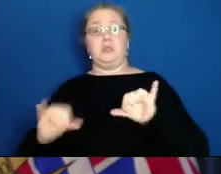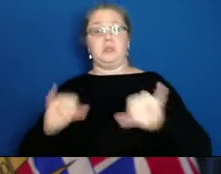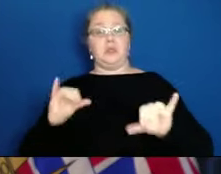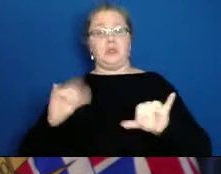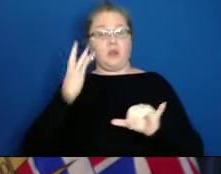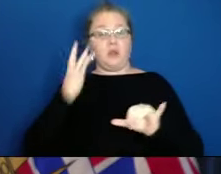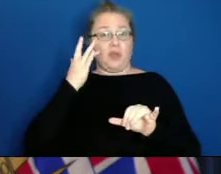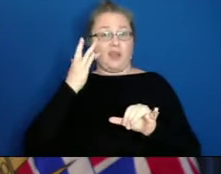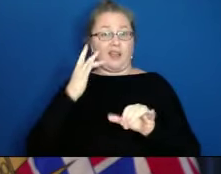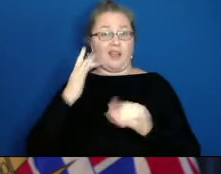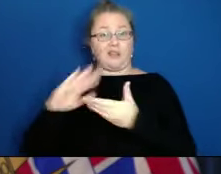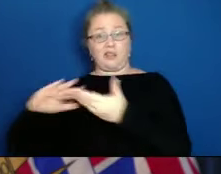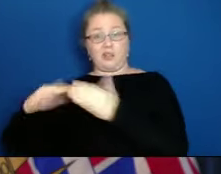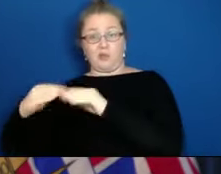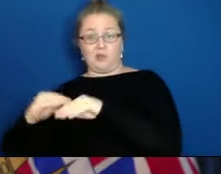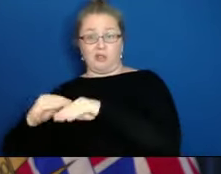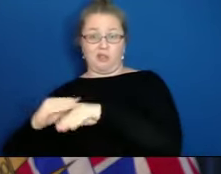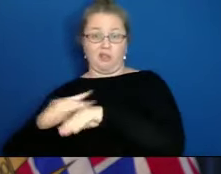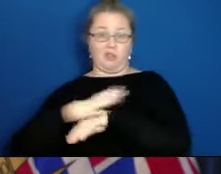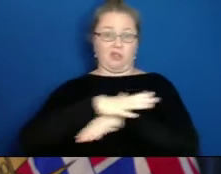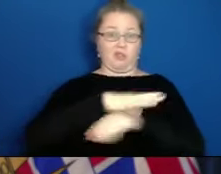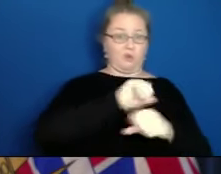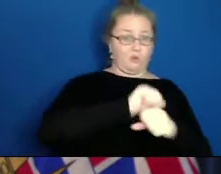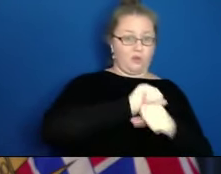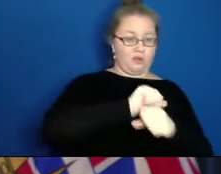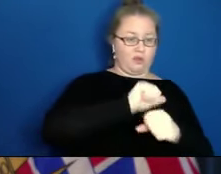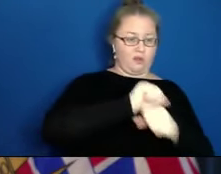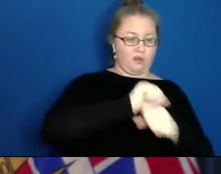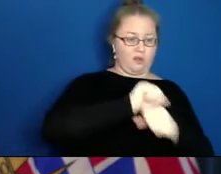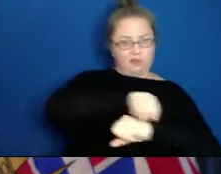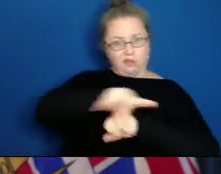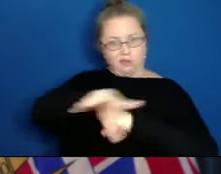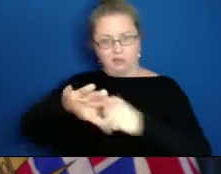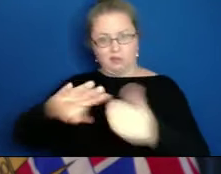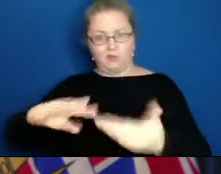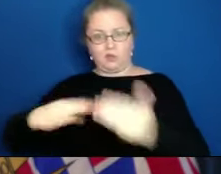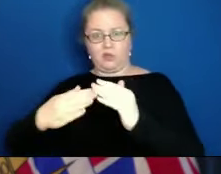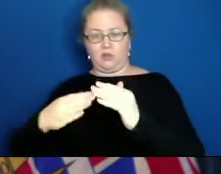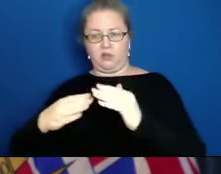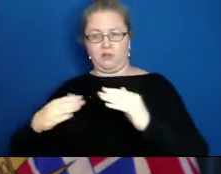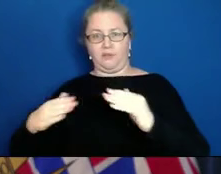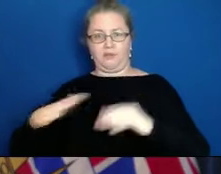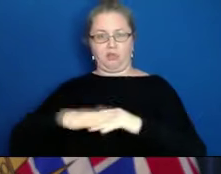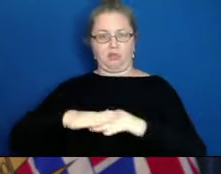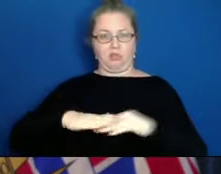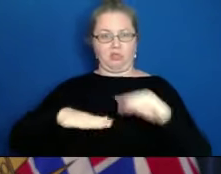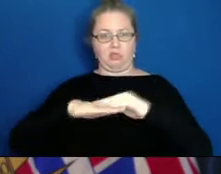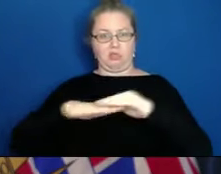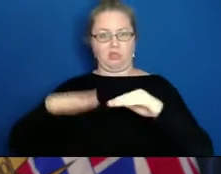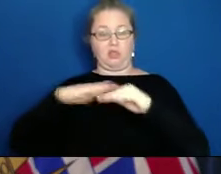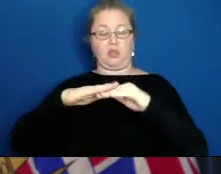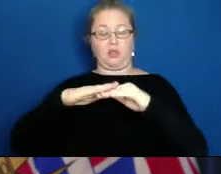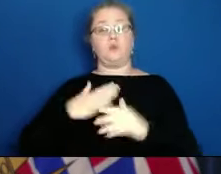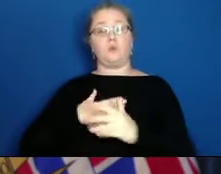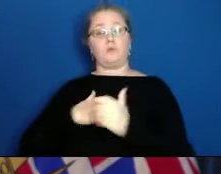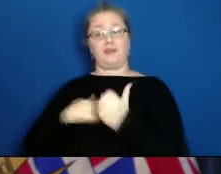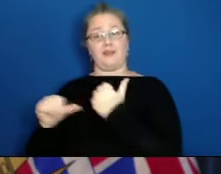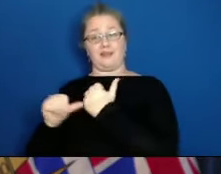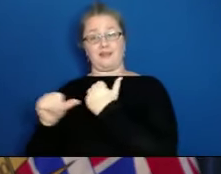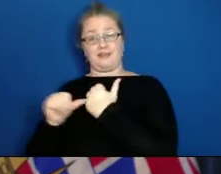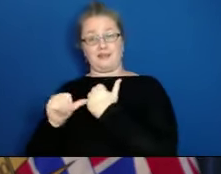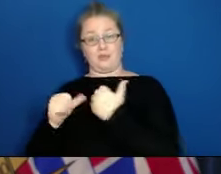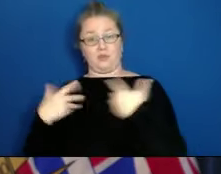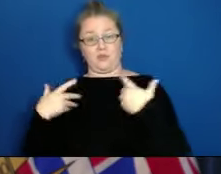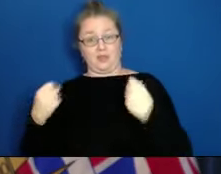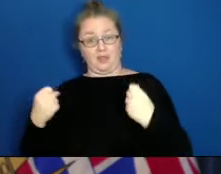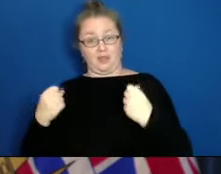we have established, I've asked one of my deputy provincial health officers to work with the environmental health officers from both Fraser